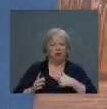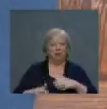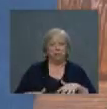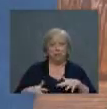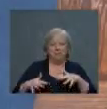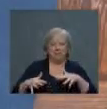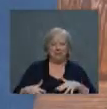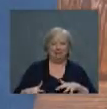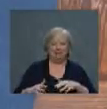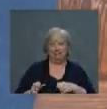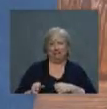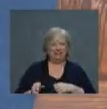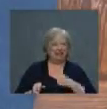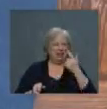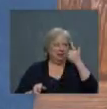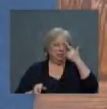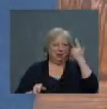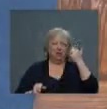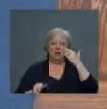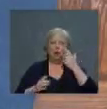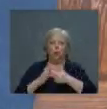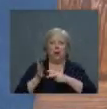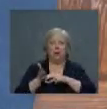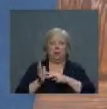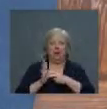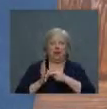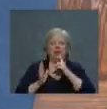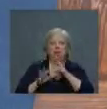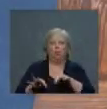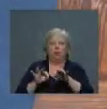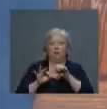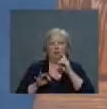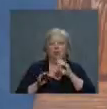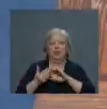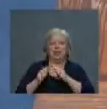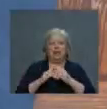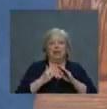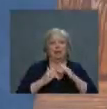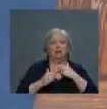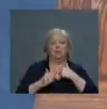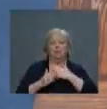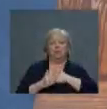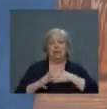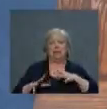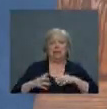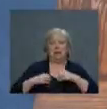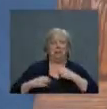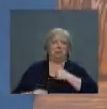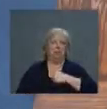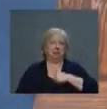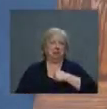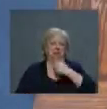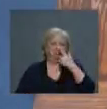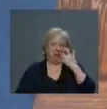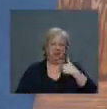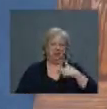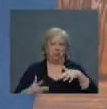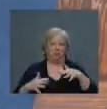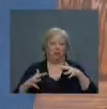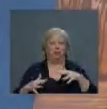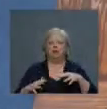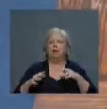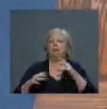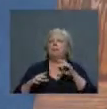nervous because I know what this means to the city, so please accept my apologies for being nervous. What we do... Dana, would you pull